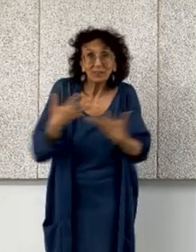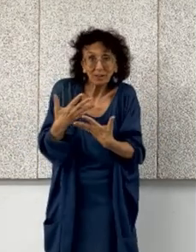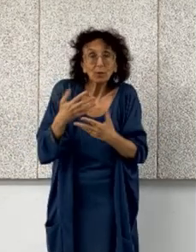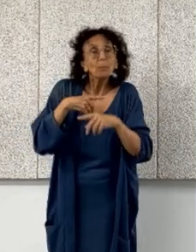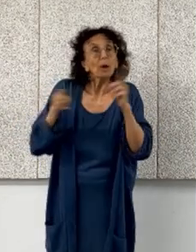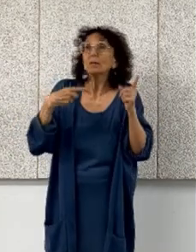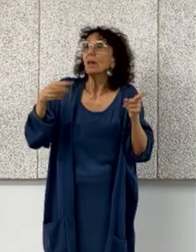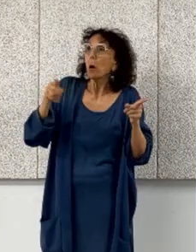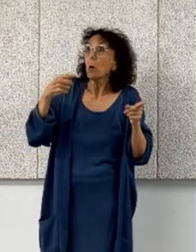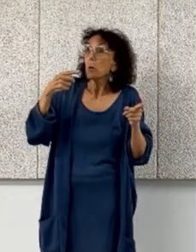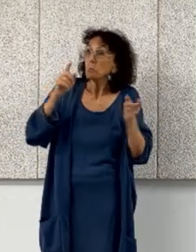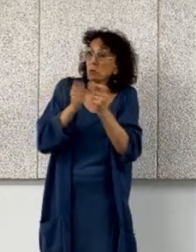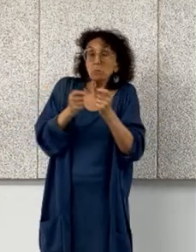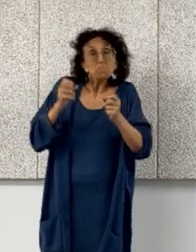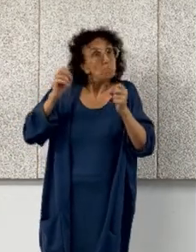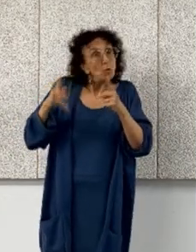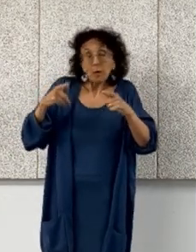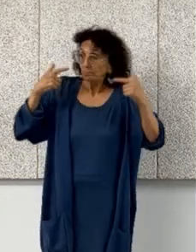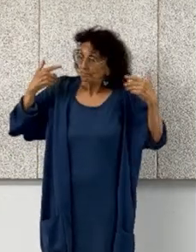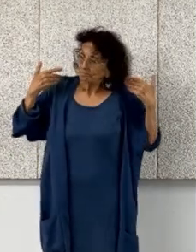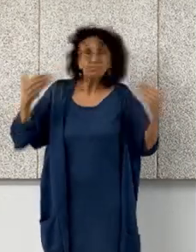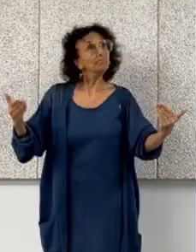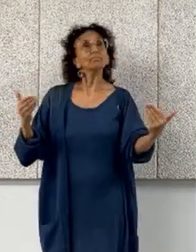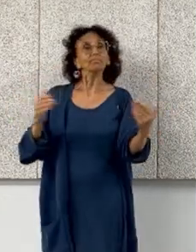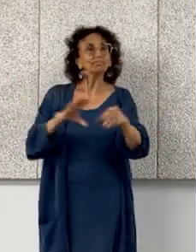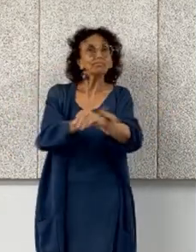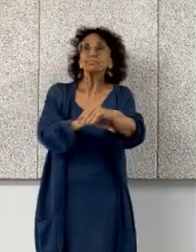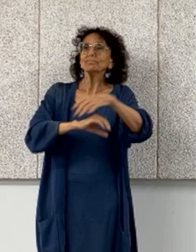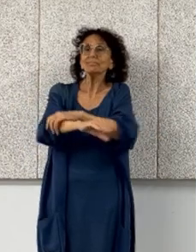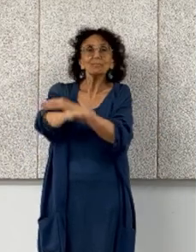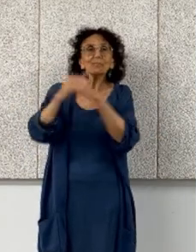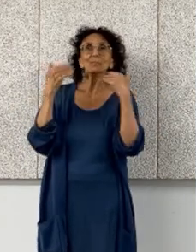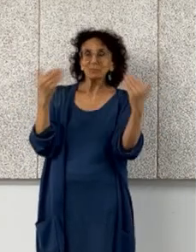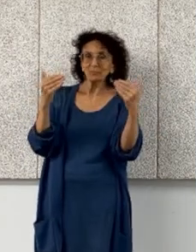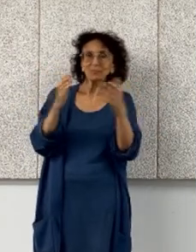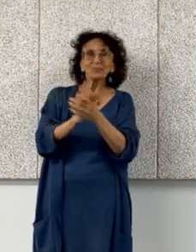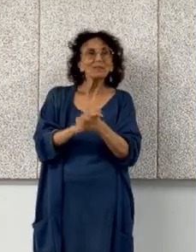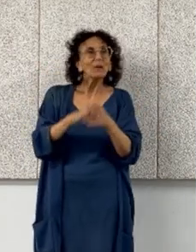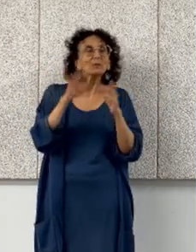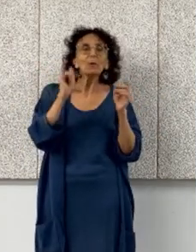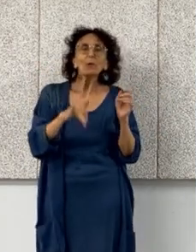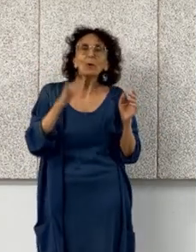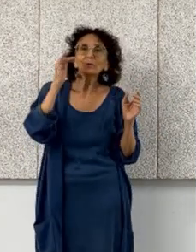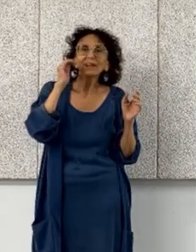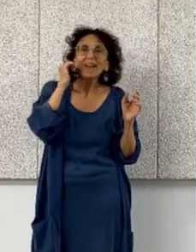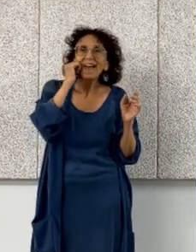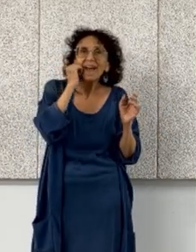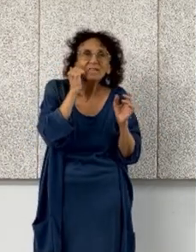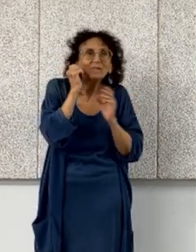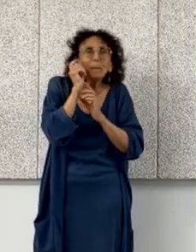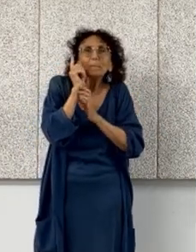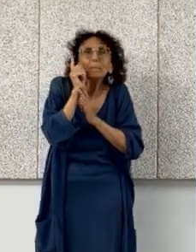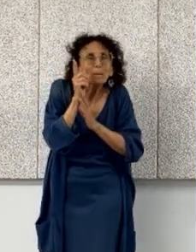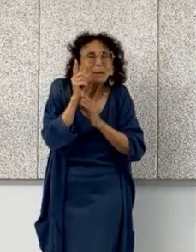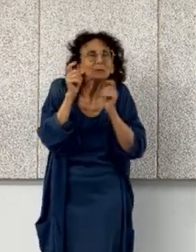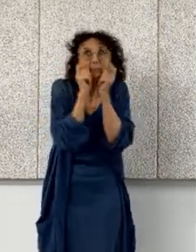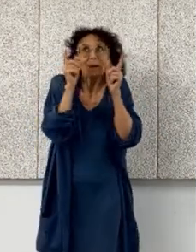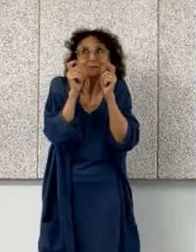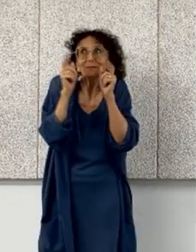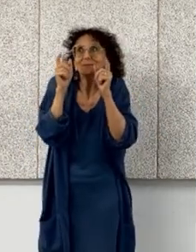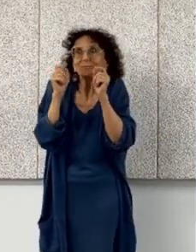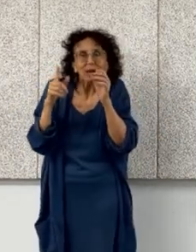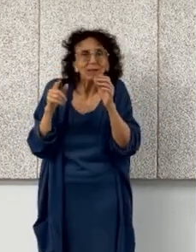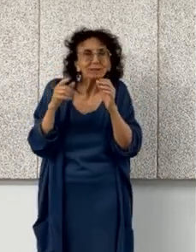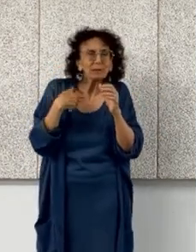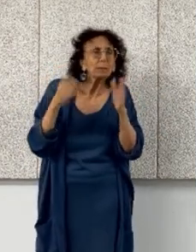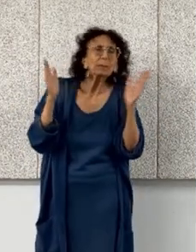So that was really exciting. And then everything else is just the surprise moments are in every small moment or big moment, because it's